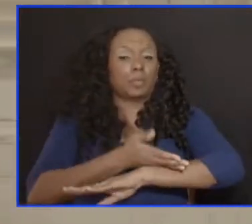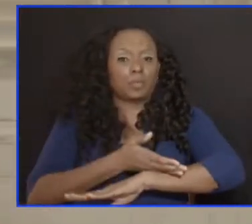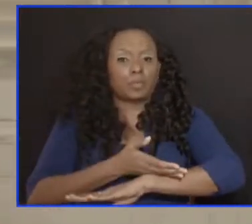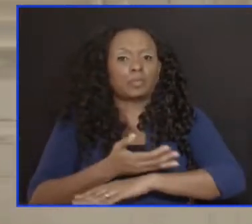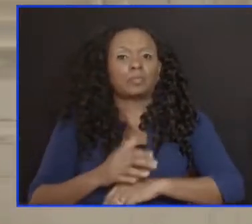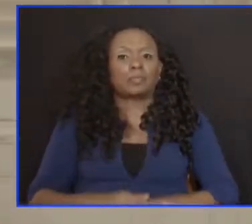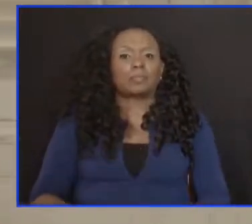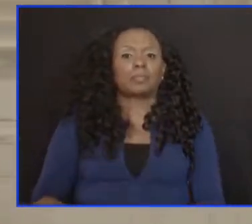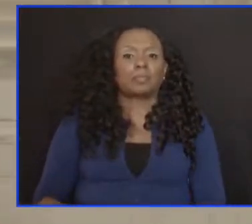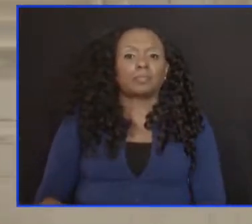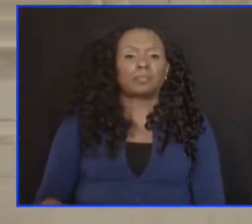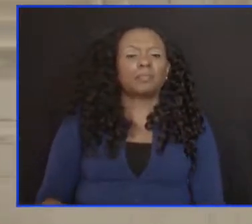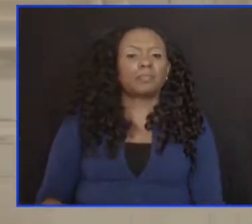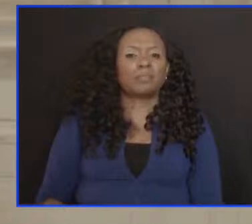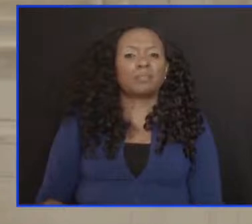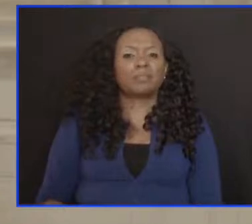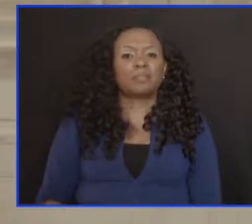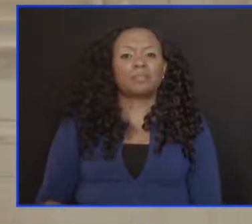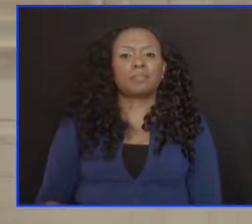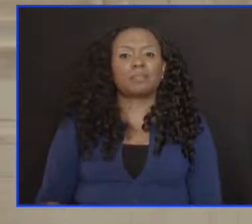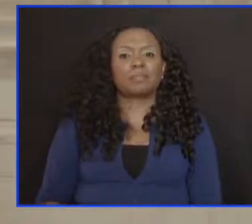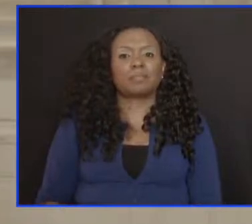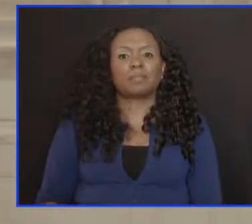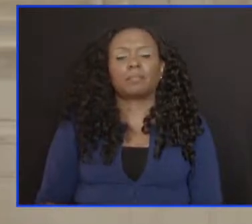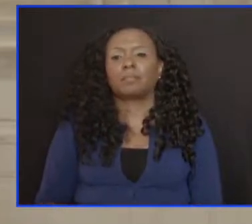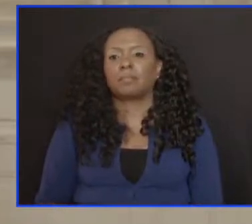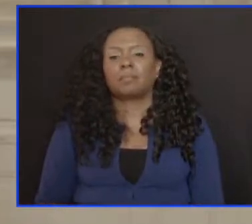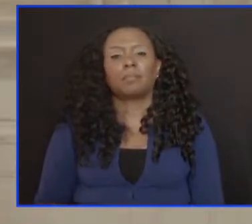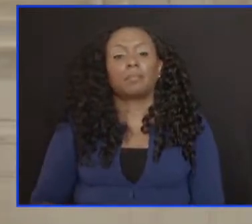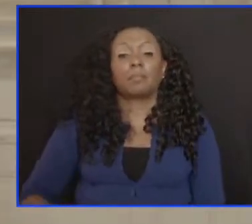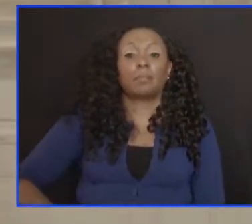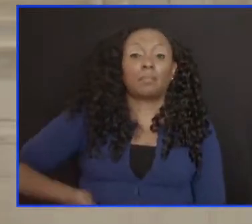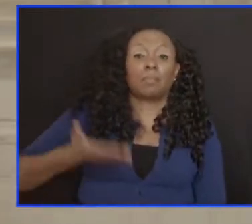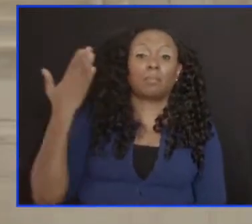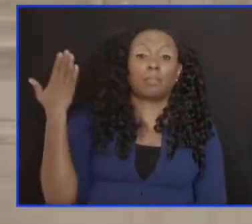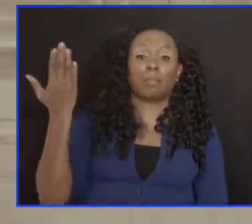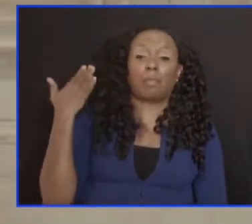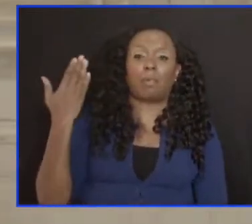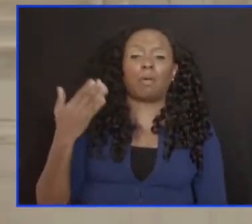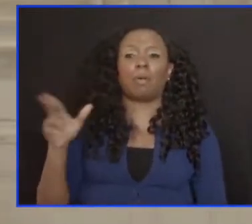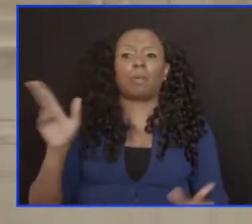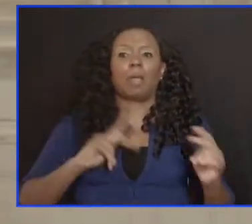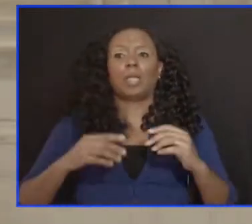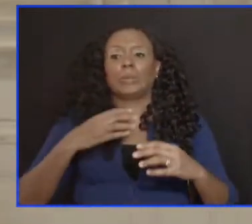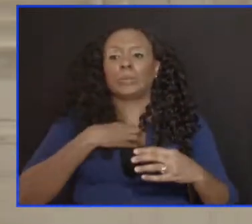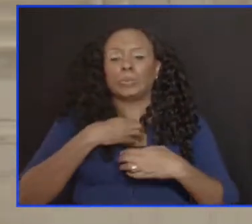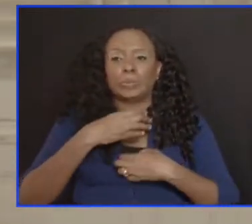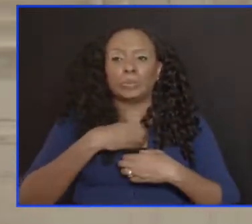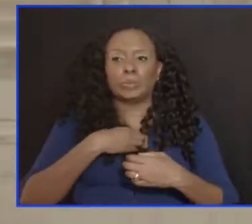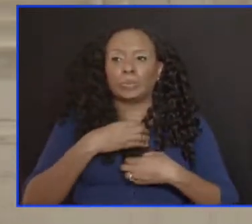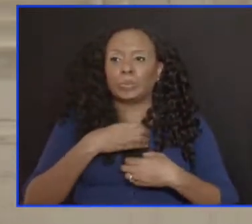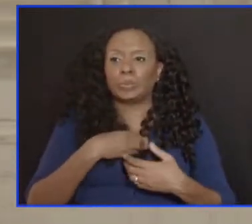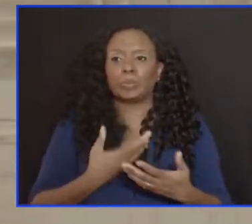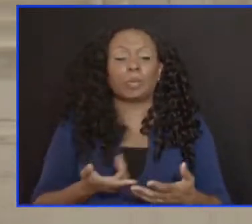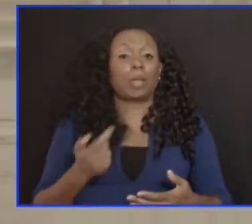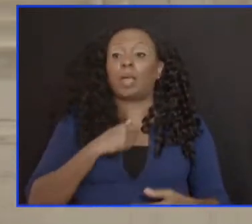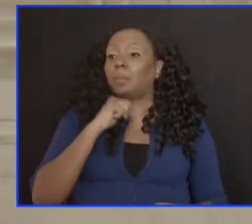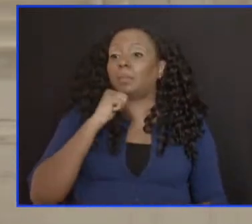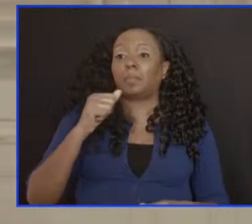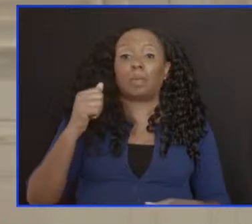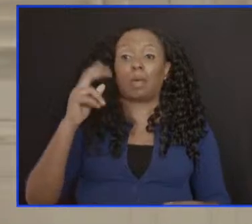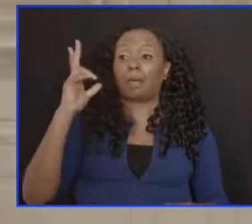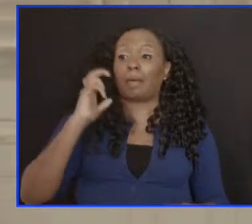we've not heard the large amount of complaints about many different issues within the facility, Marlon. I don't know if you're still hearing them, but certainly I'm